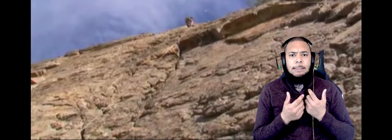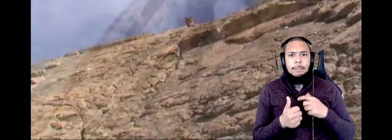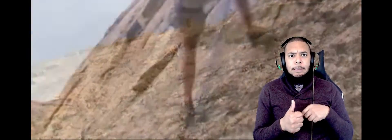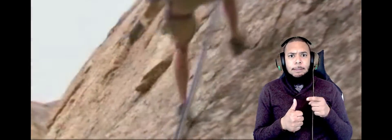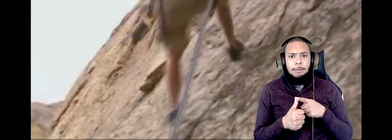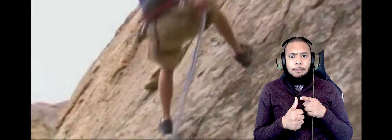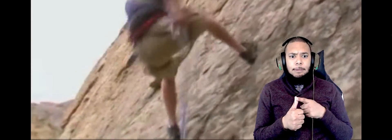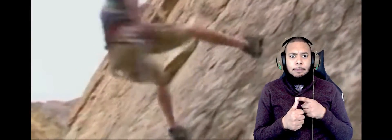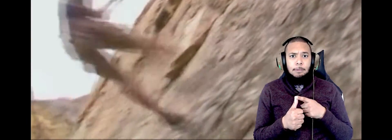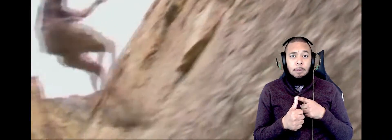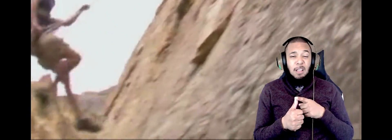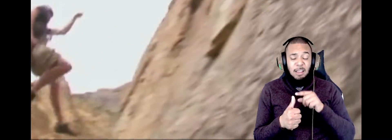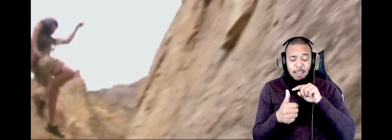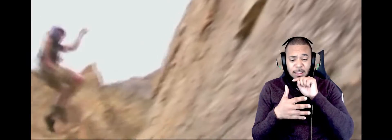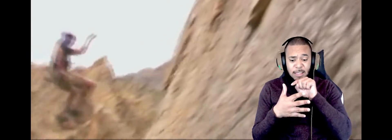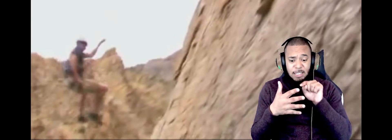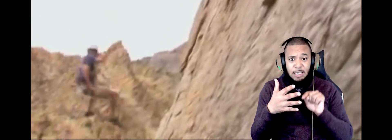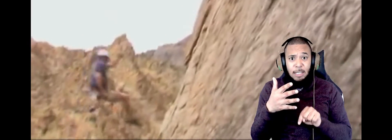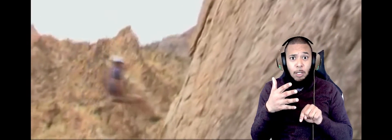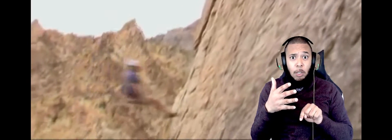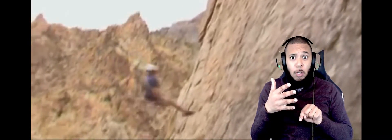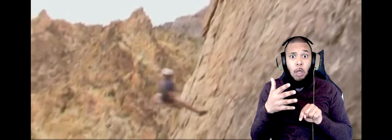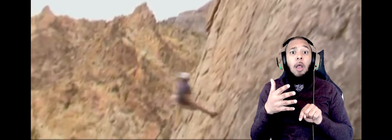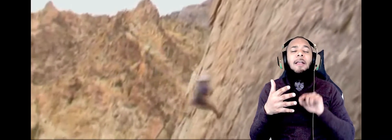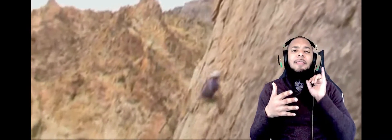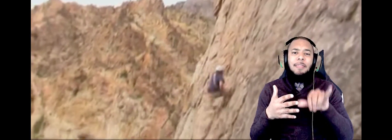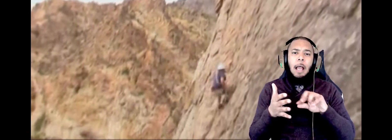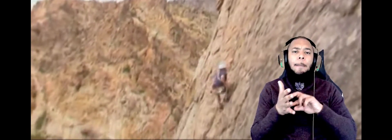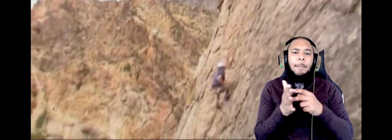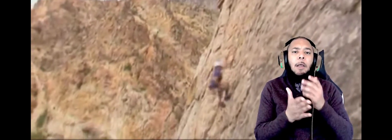are those elements of short story.